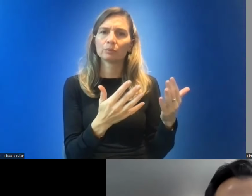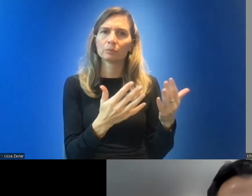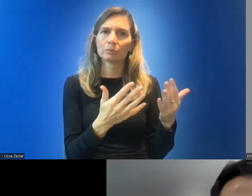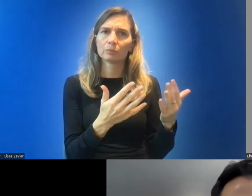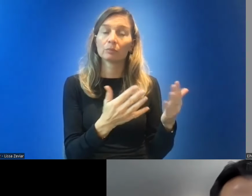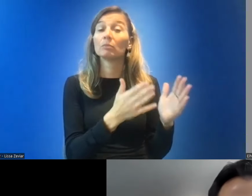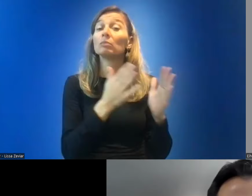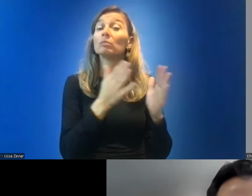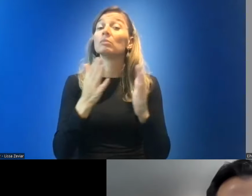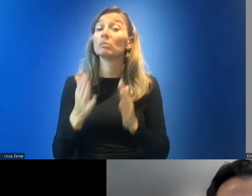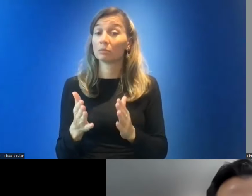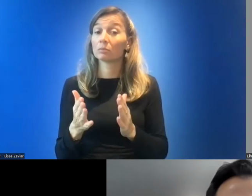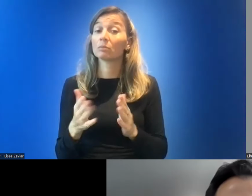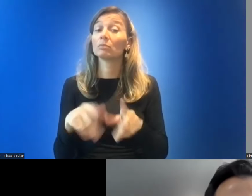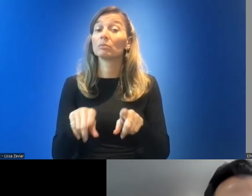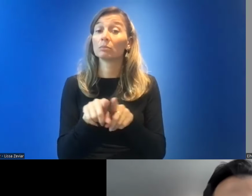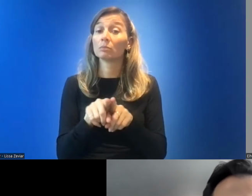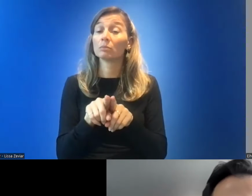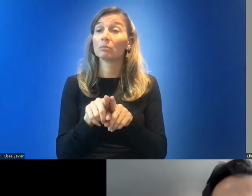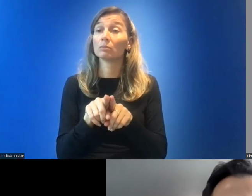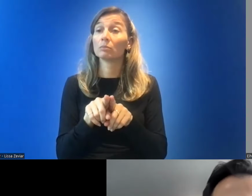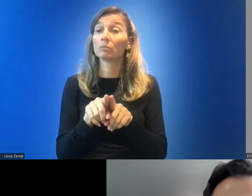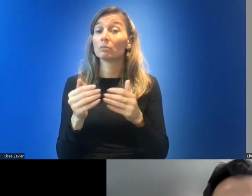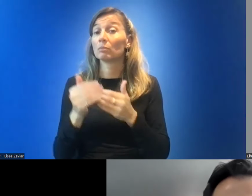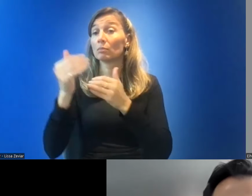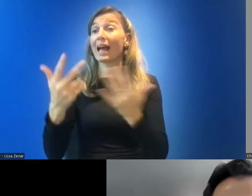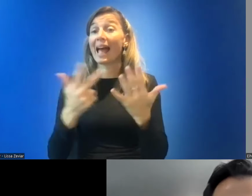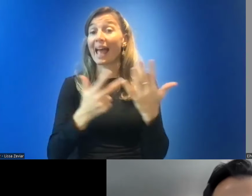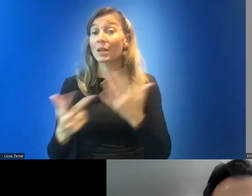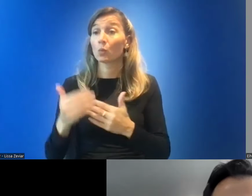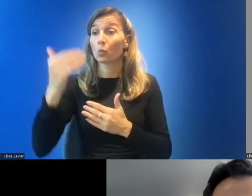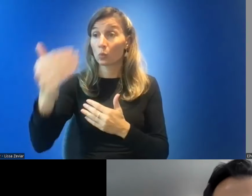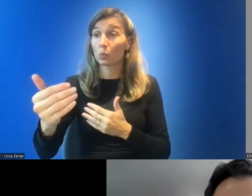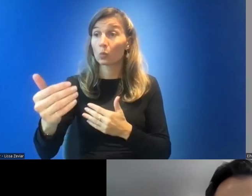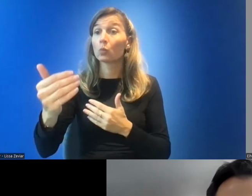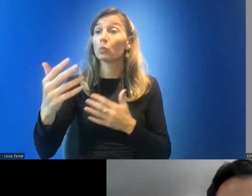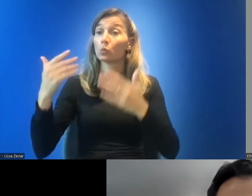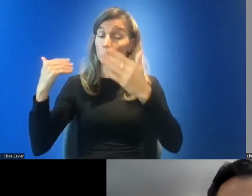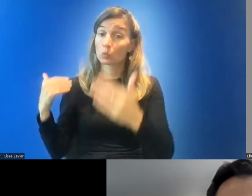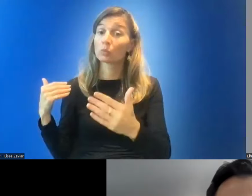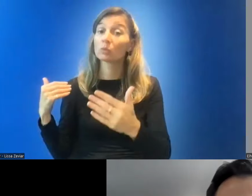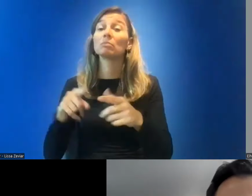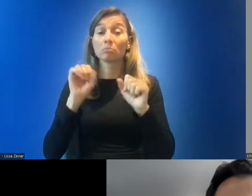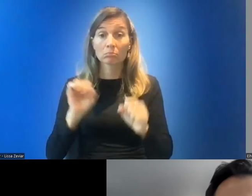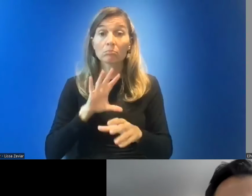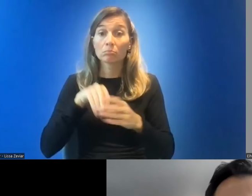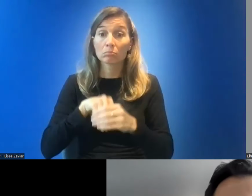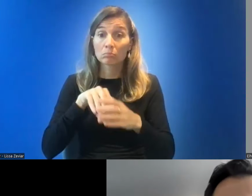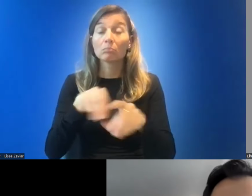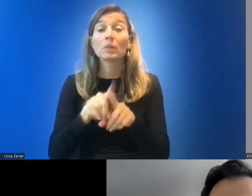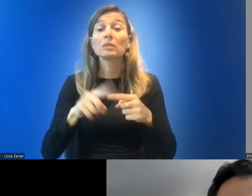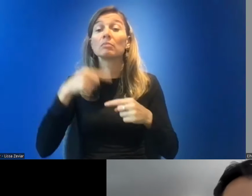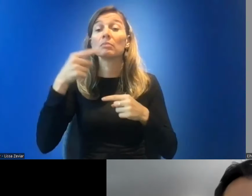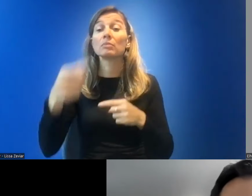webinar on this in 2 weeks, as well preparing for the next Global Refugee Forum, which will take in